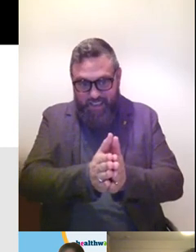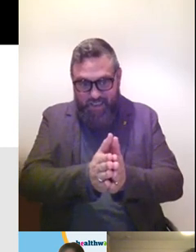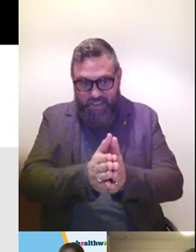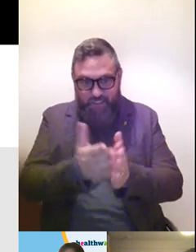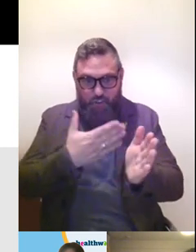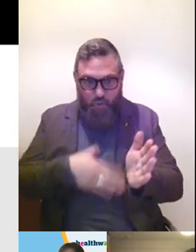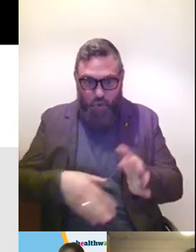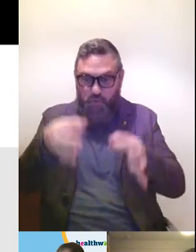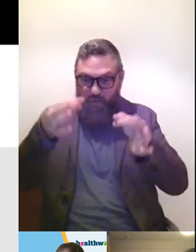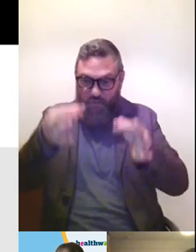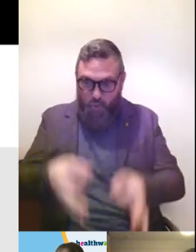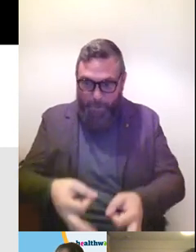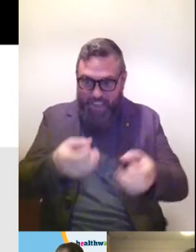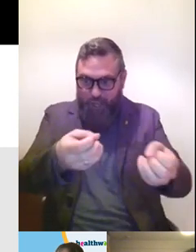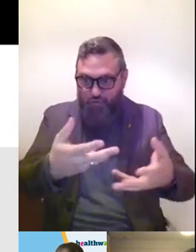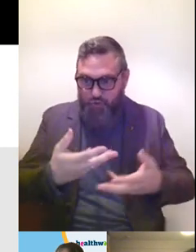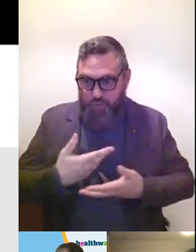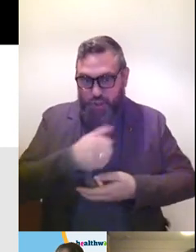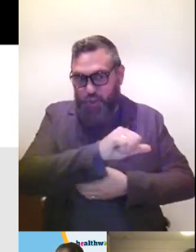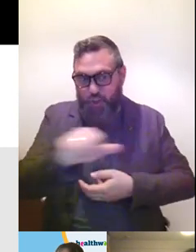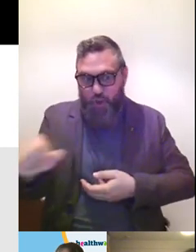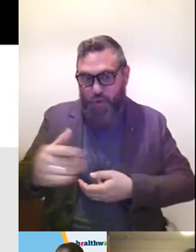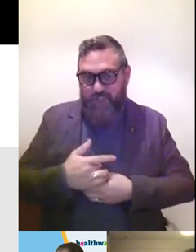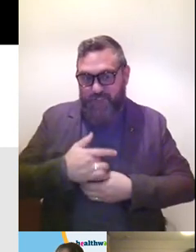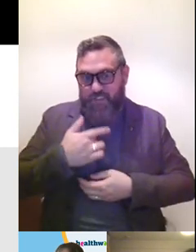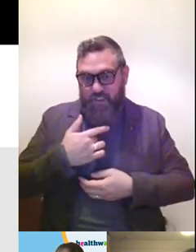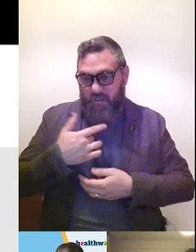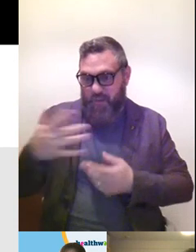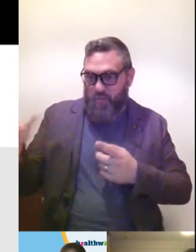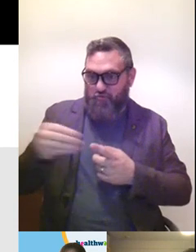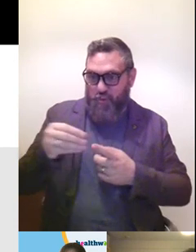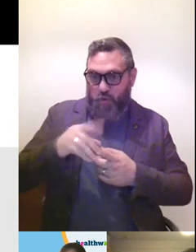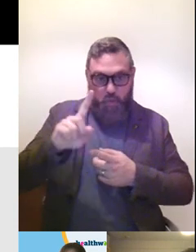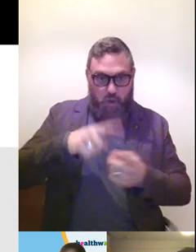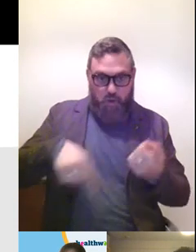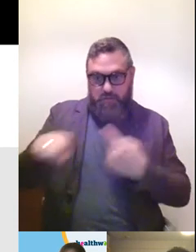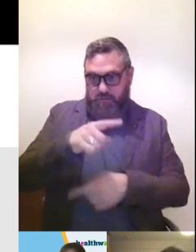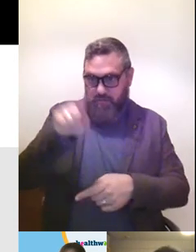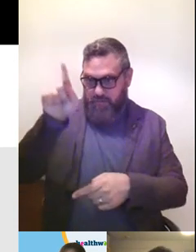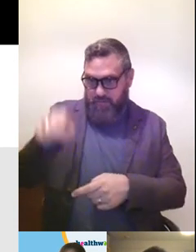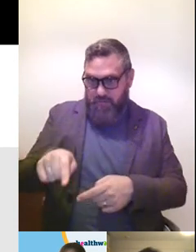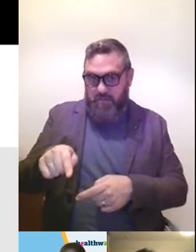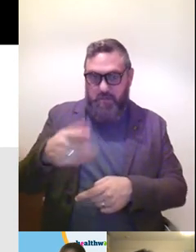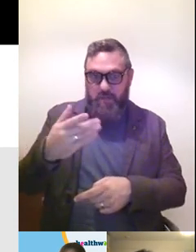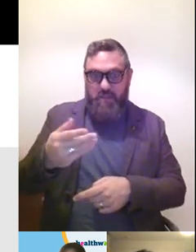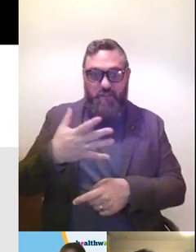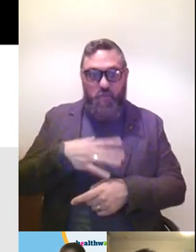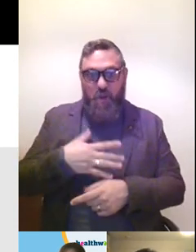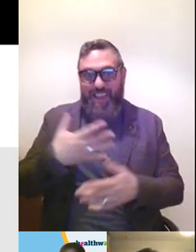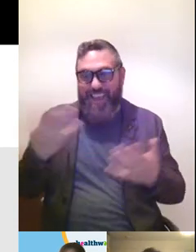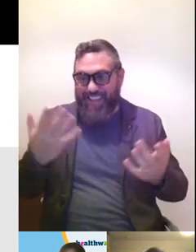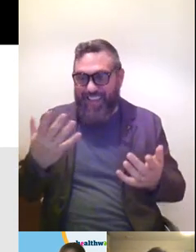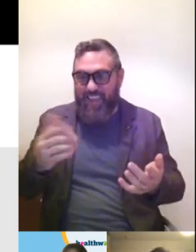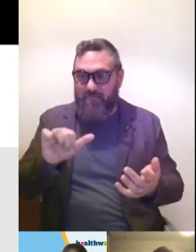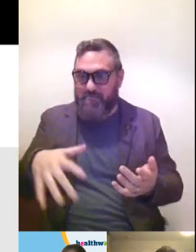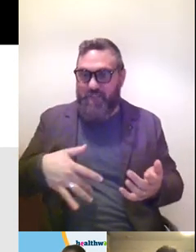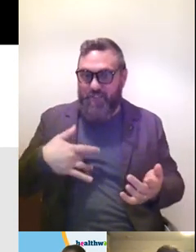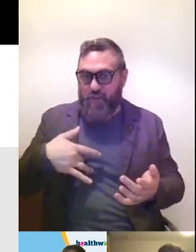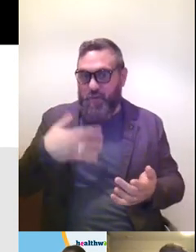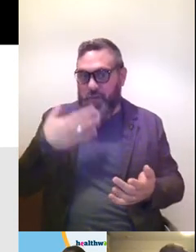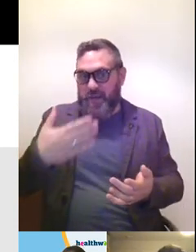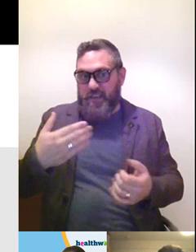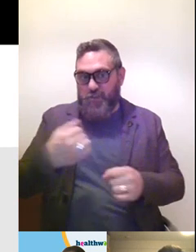formally contribute your views, as in we've recorded what's been said here, but if you want to record any other views, then please do